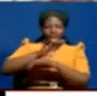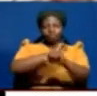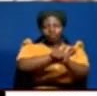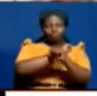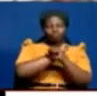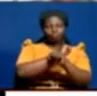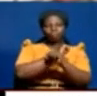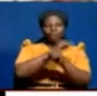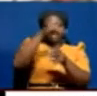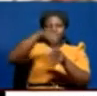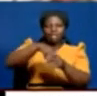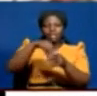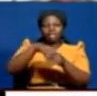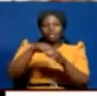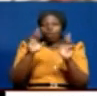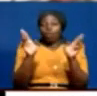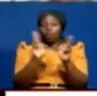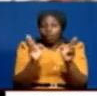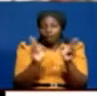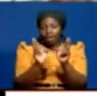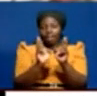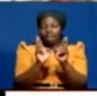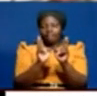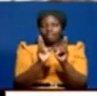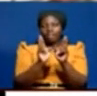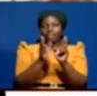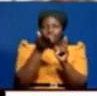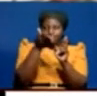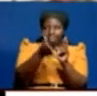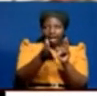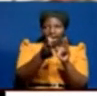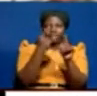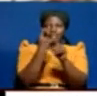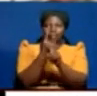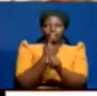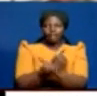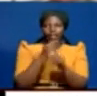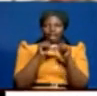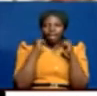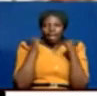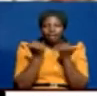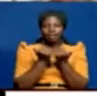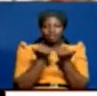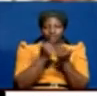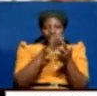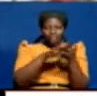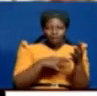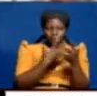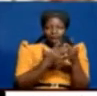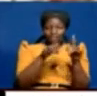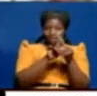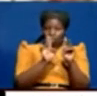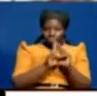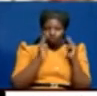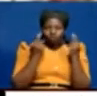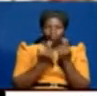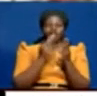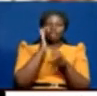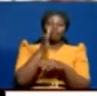existing multi-agency framework. The unit will also support in